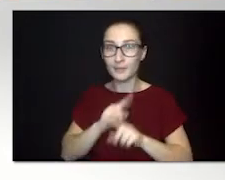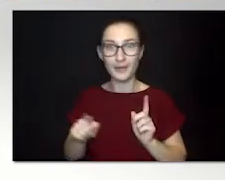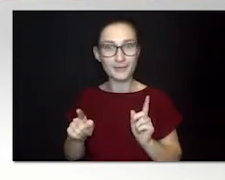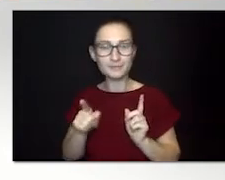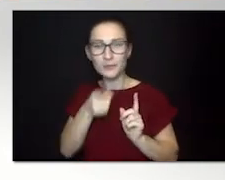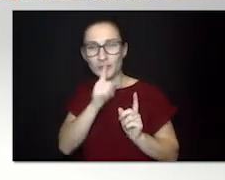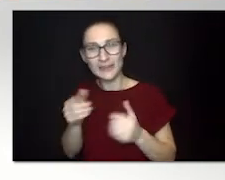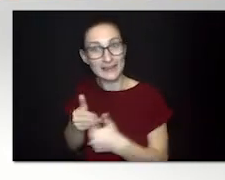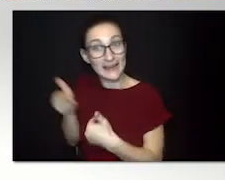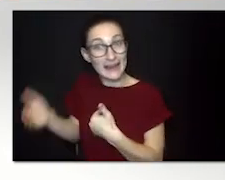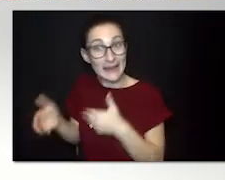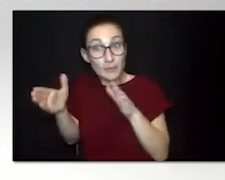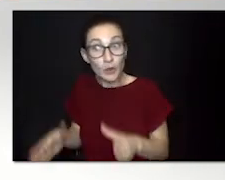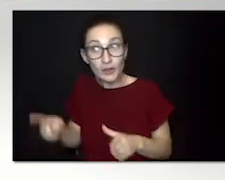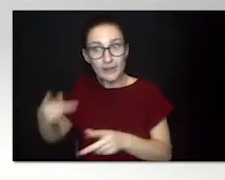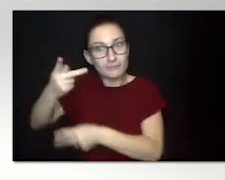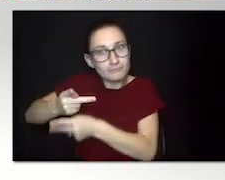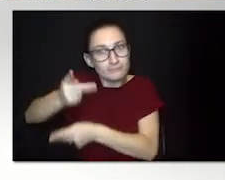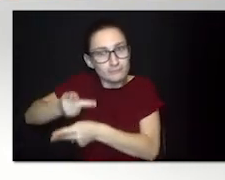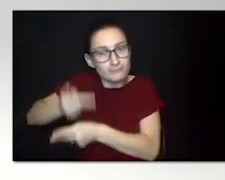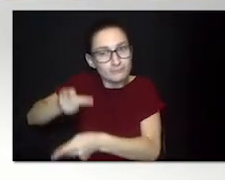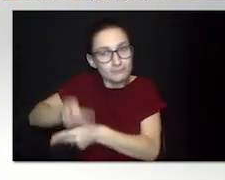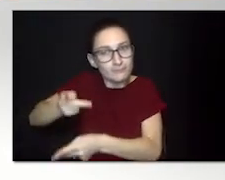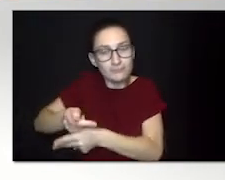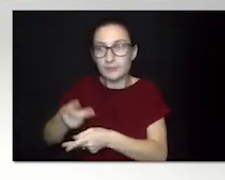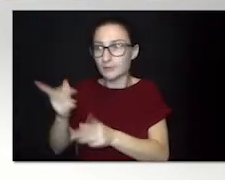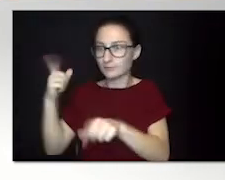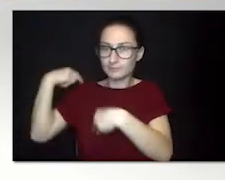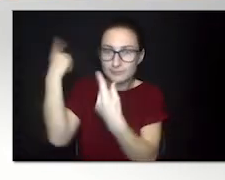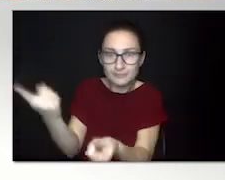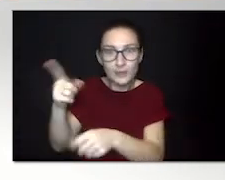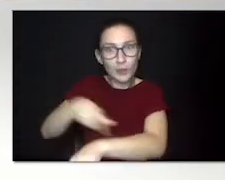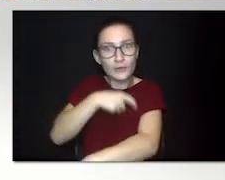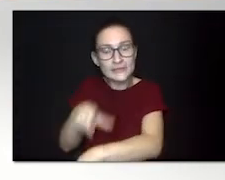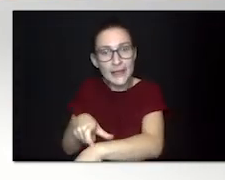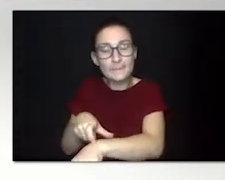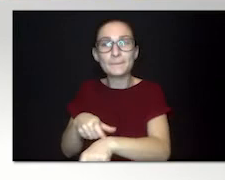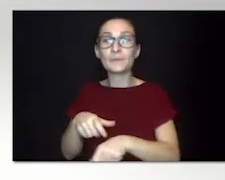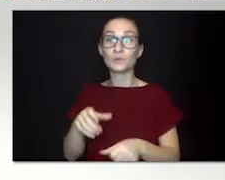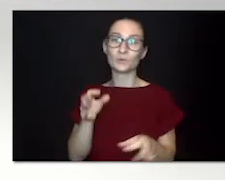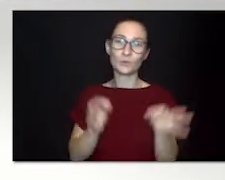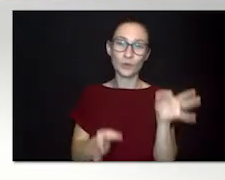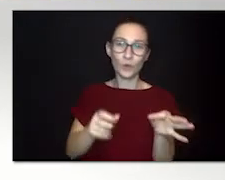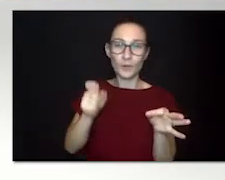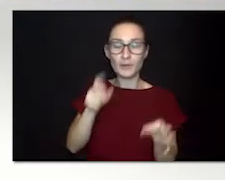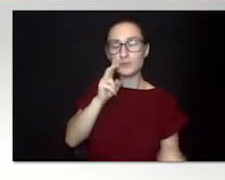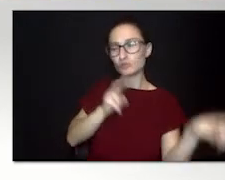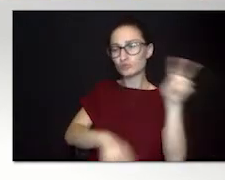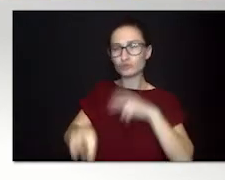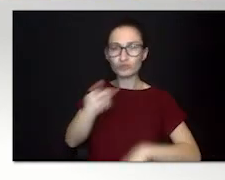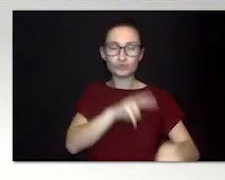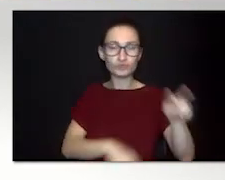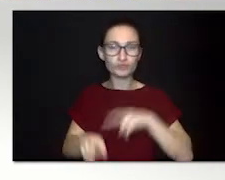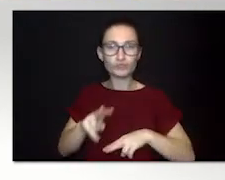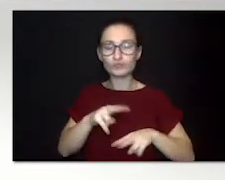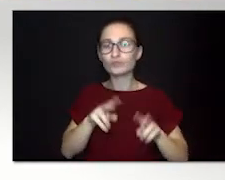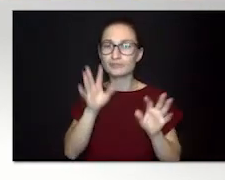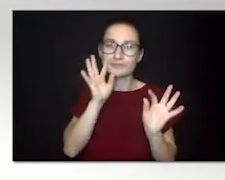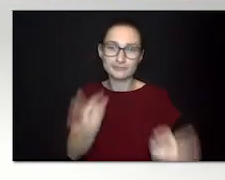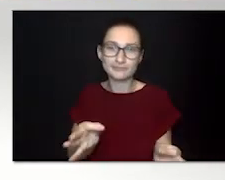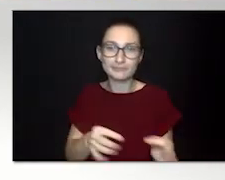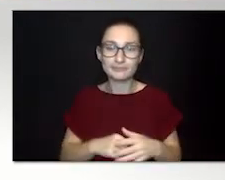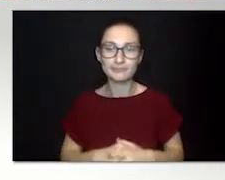the godparent. In that situation, a court is going to have to weigh the pros and cons of each person and who is more